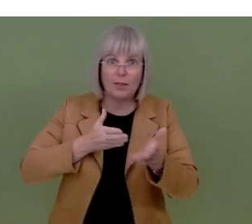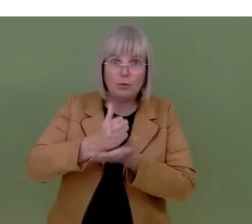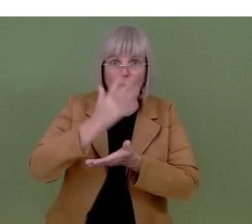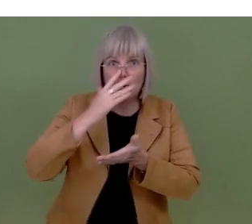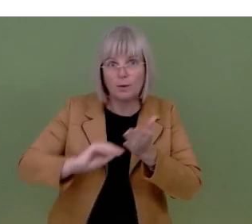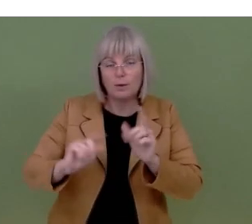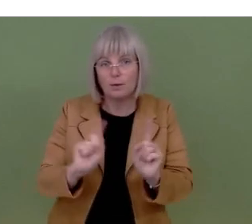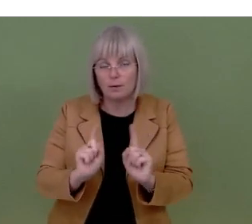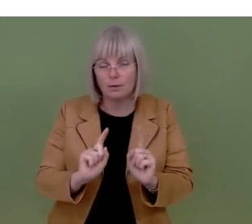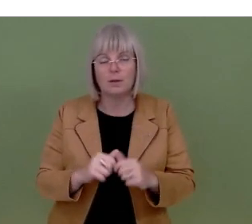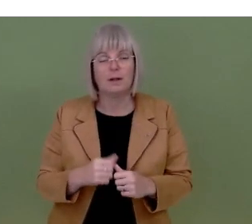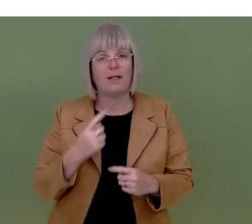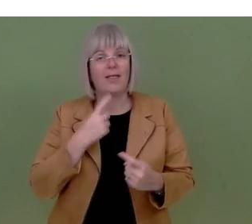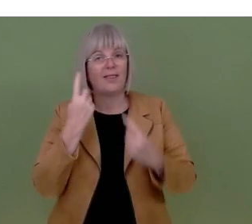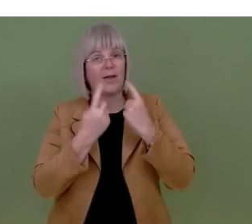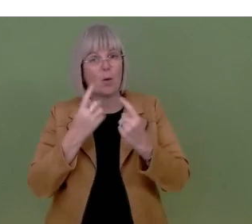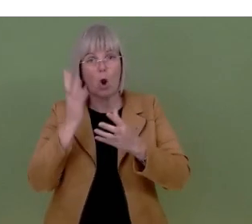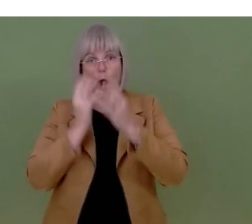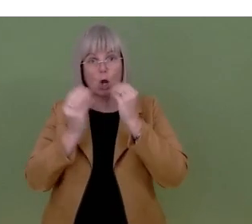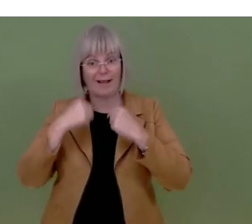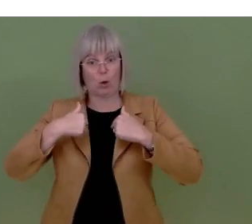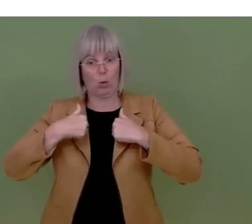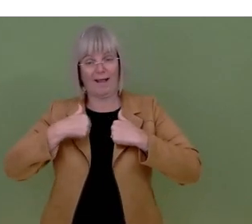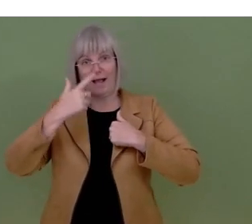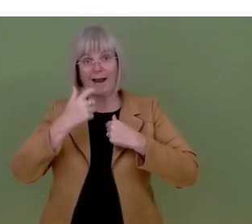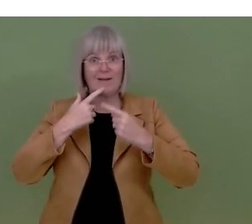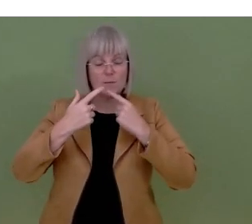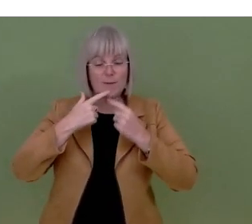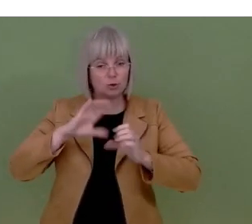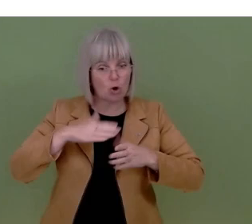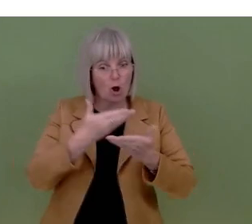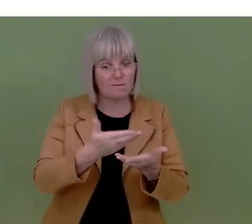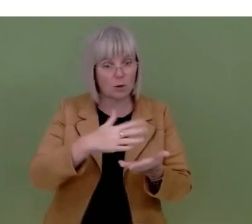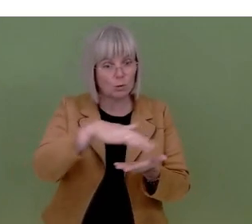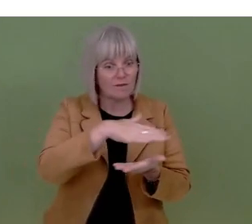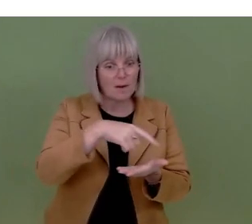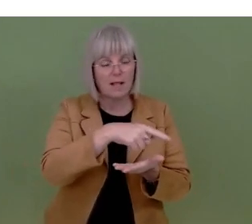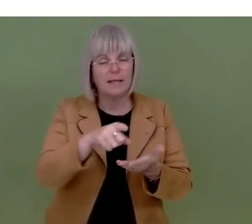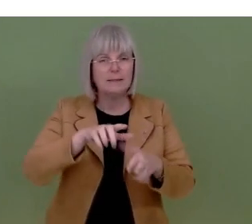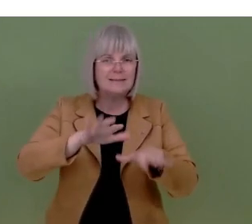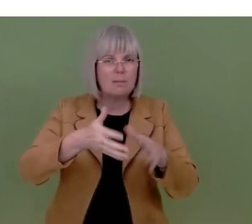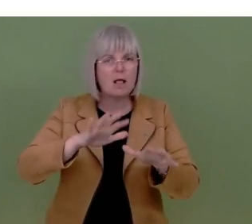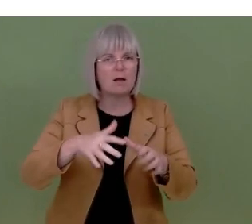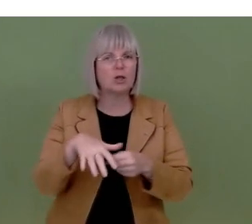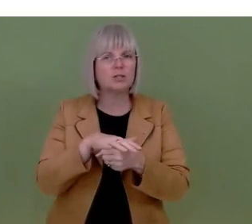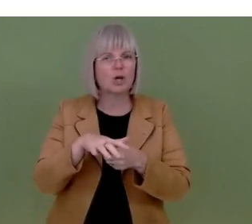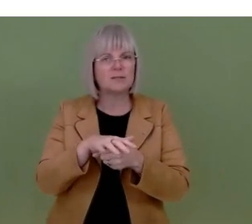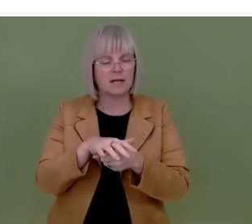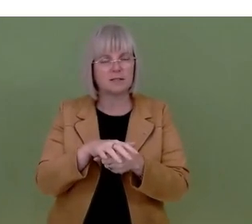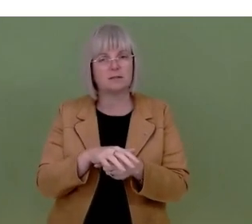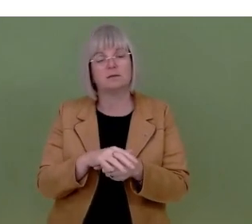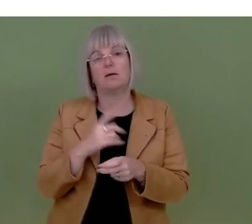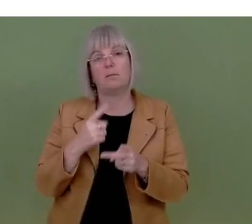potentially offer to other people, individuals and families in similar circumstances, and also some learning for